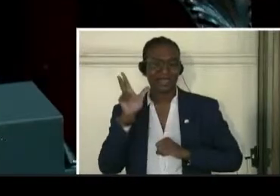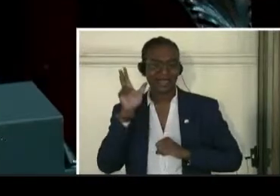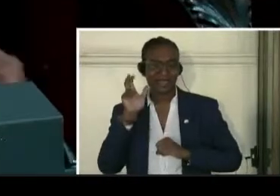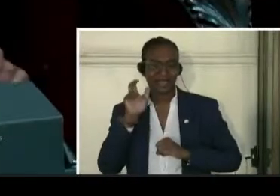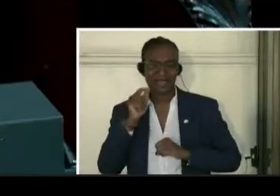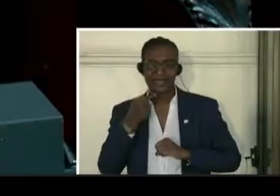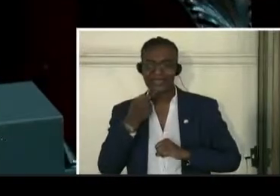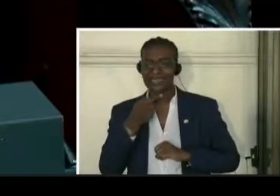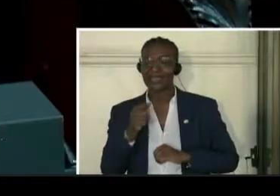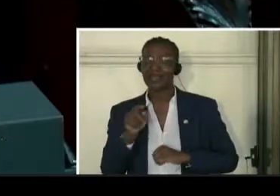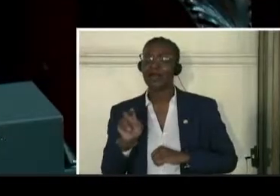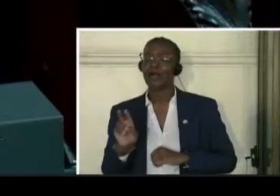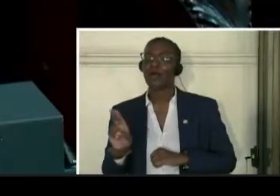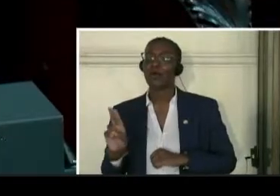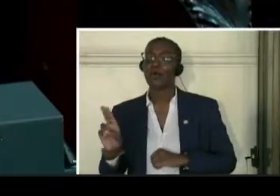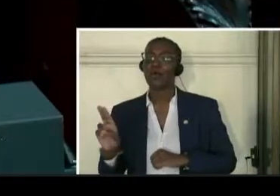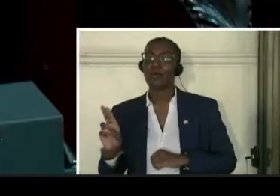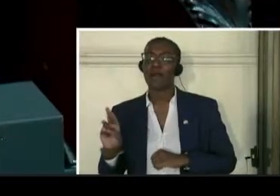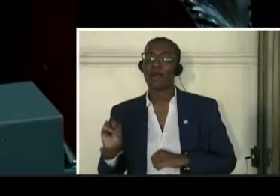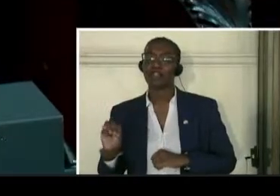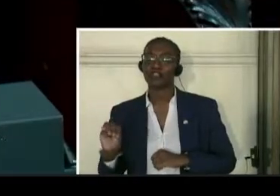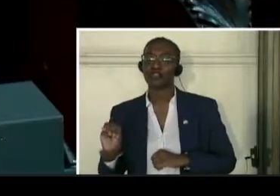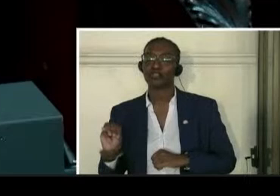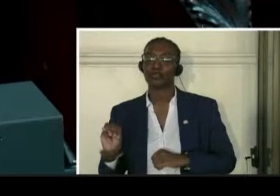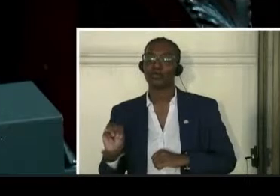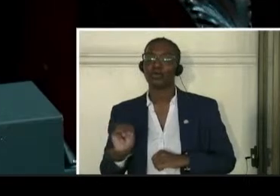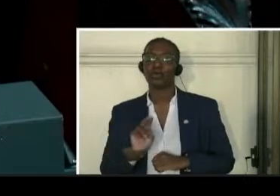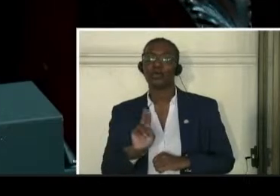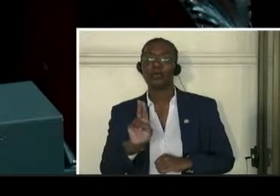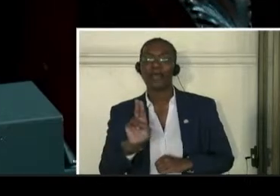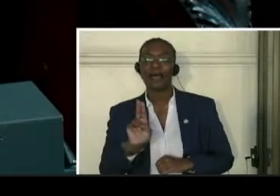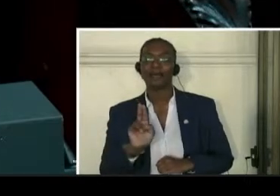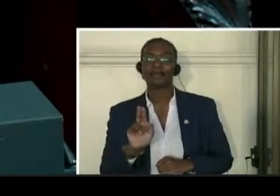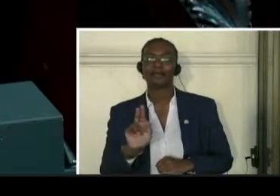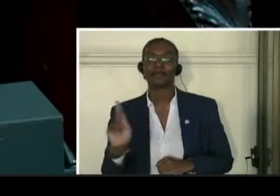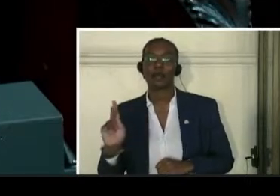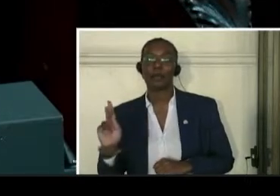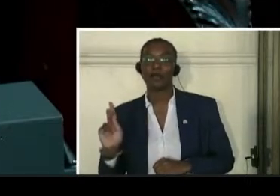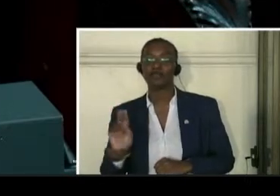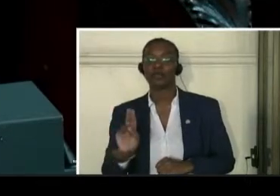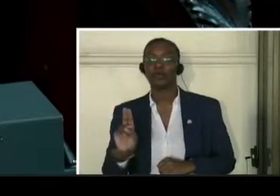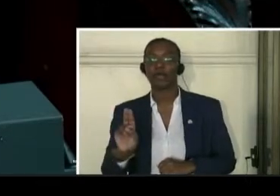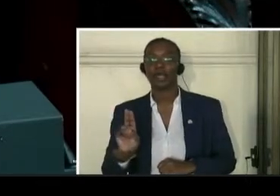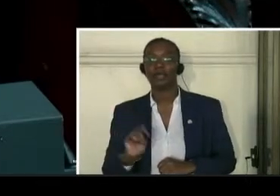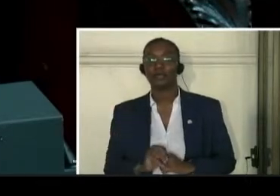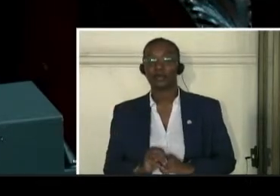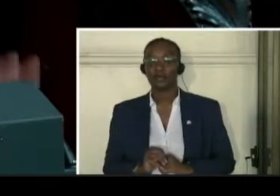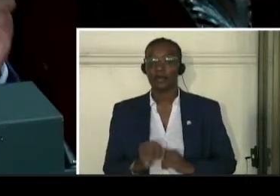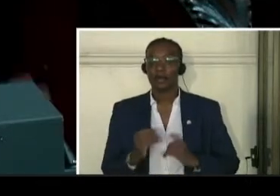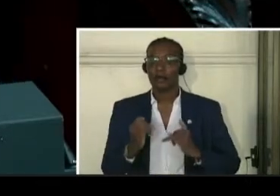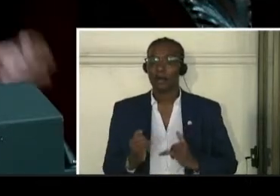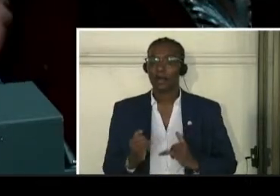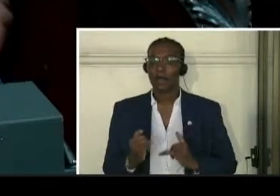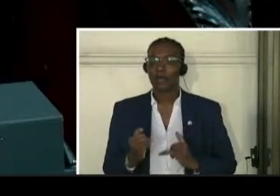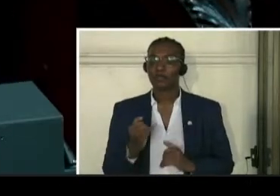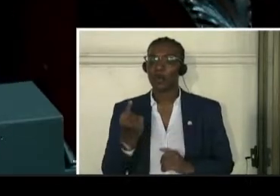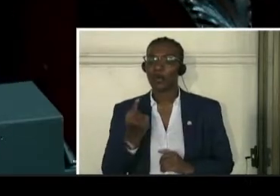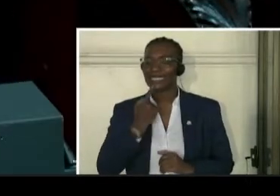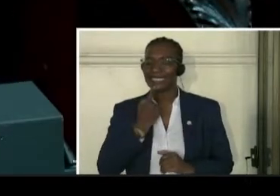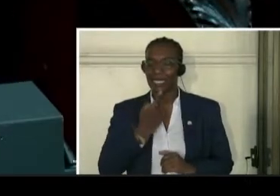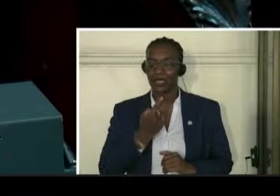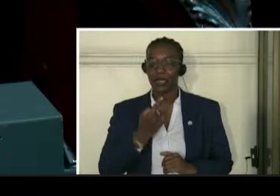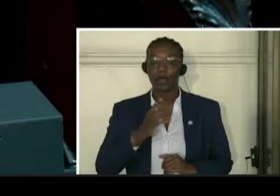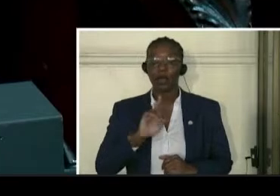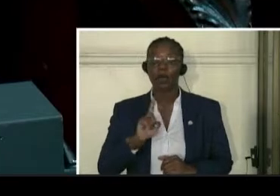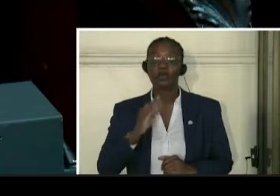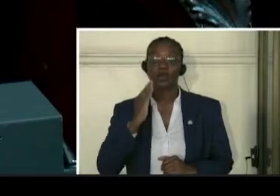talking about Umashu, Umlazi. But you only mention what